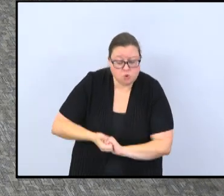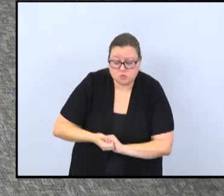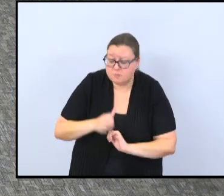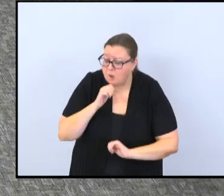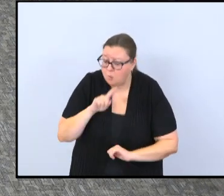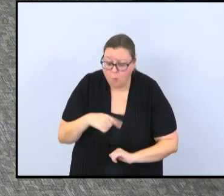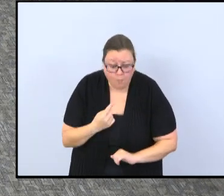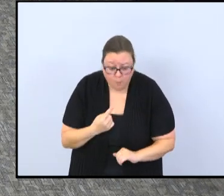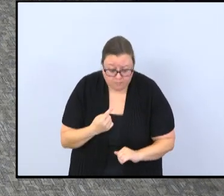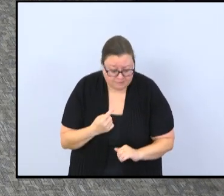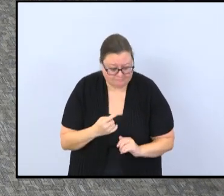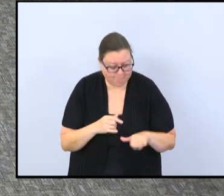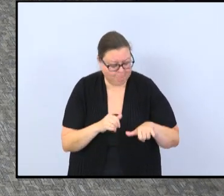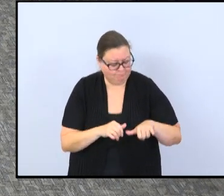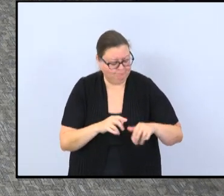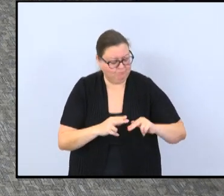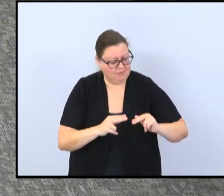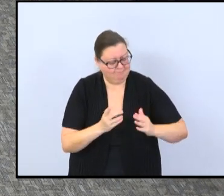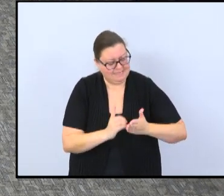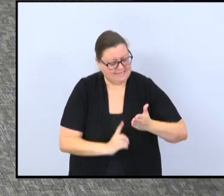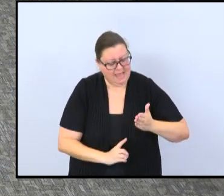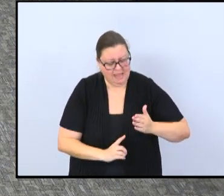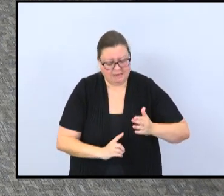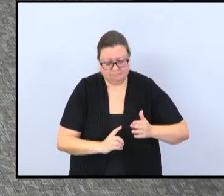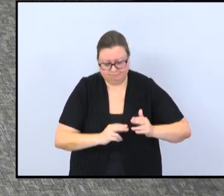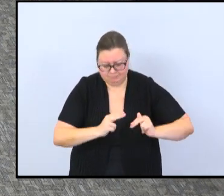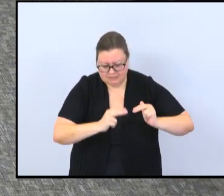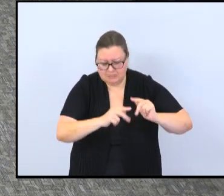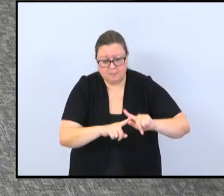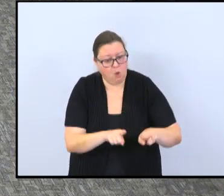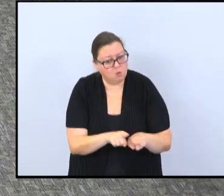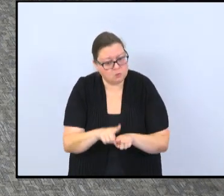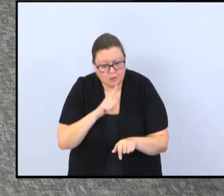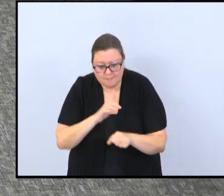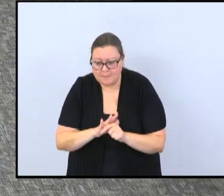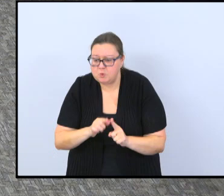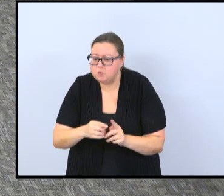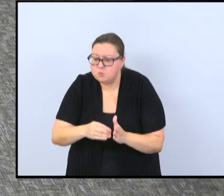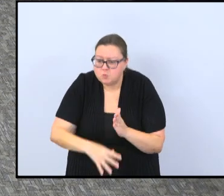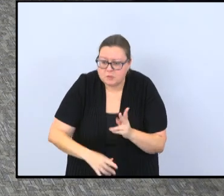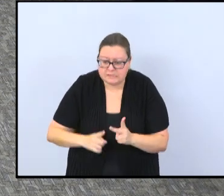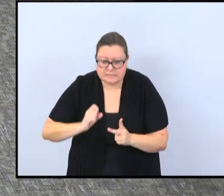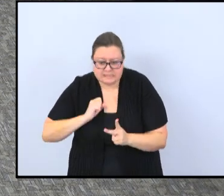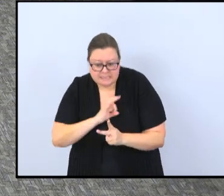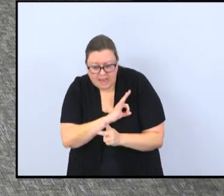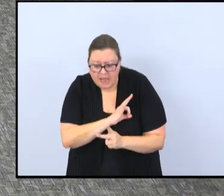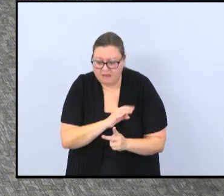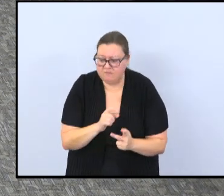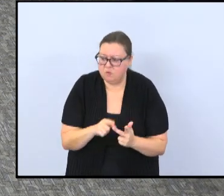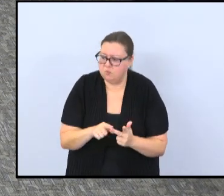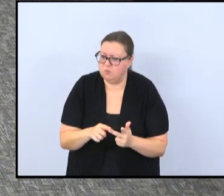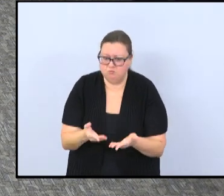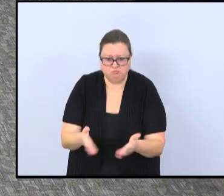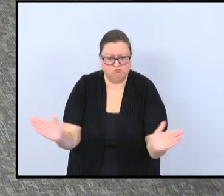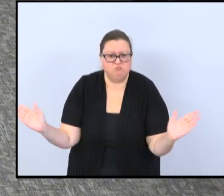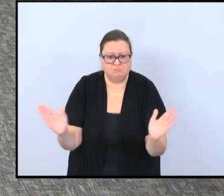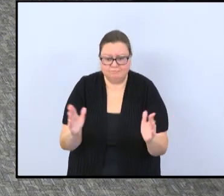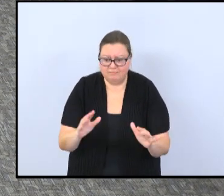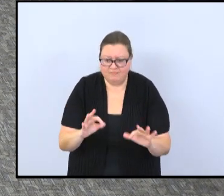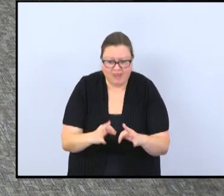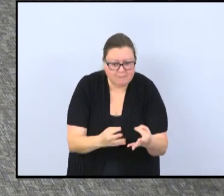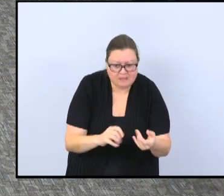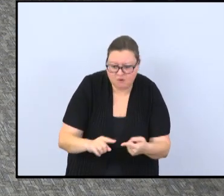beyond architecture. It is grounded in a genuine commitment to our students and staff and the broader school community,